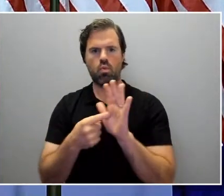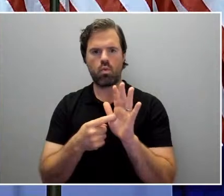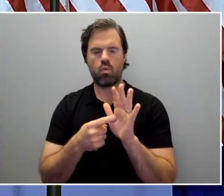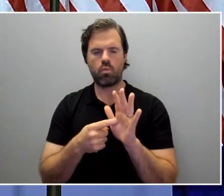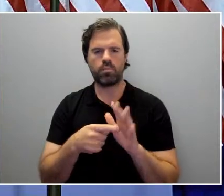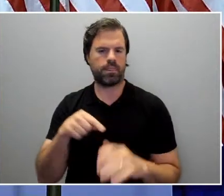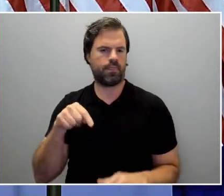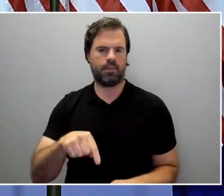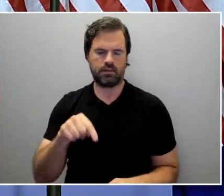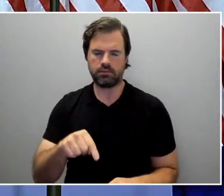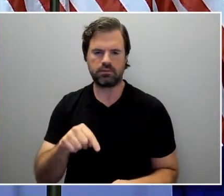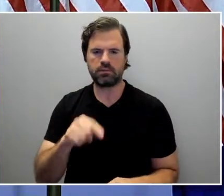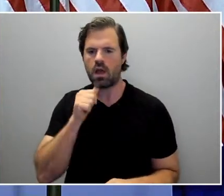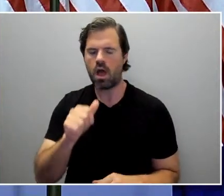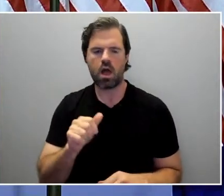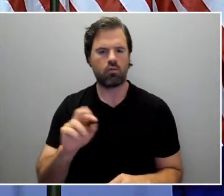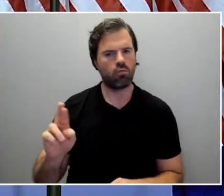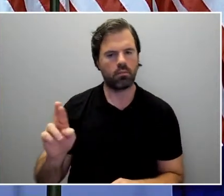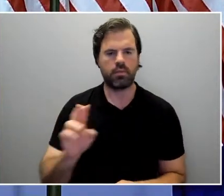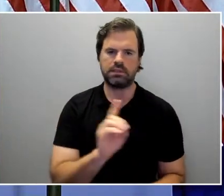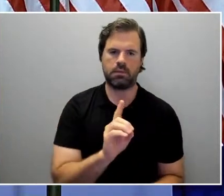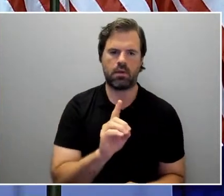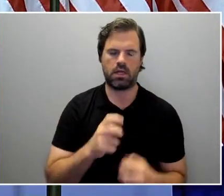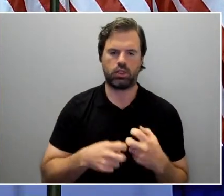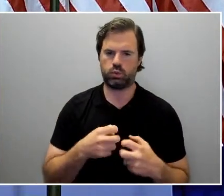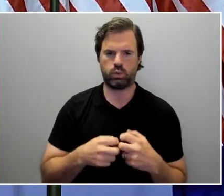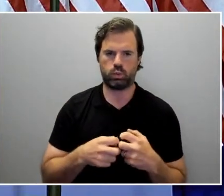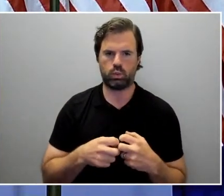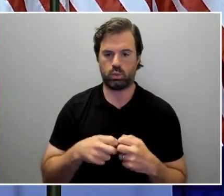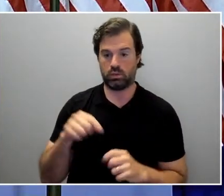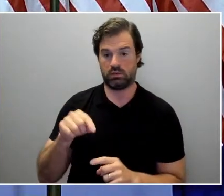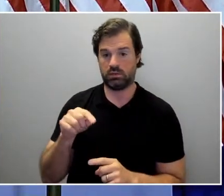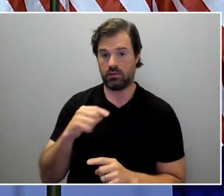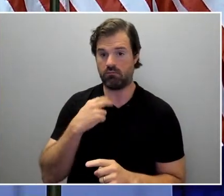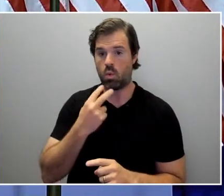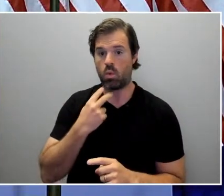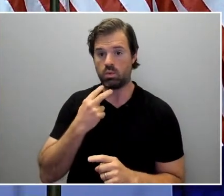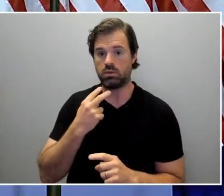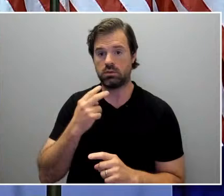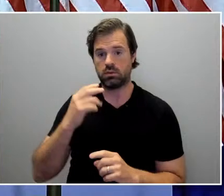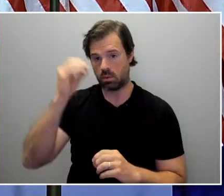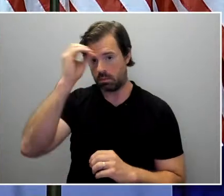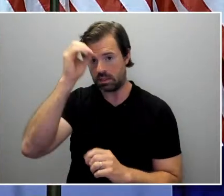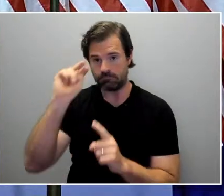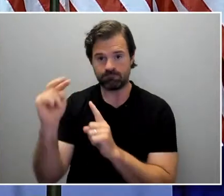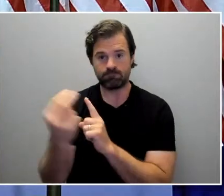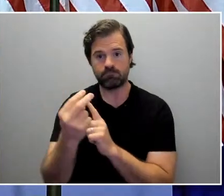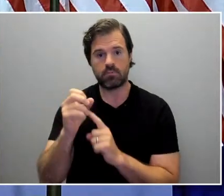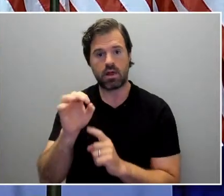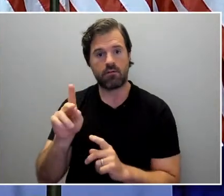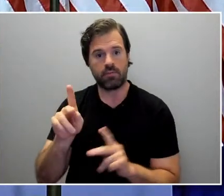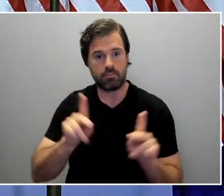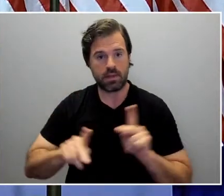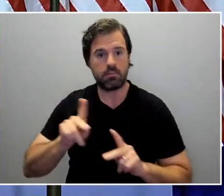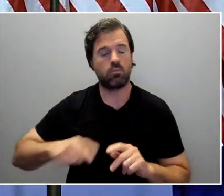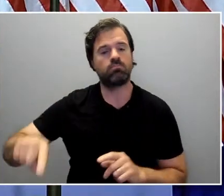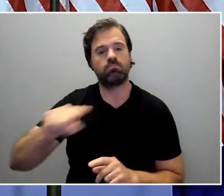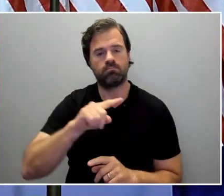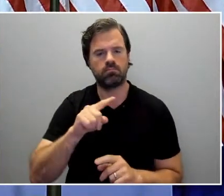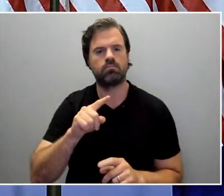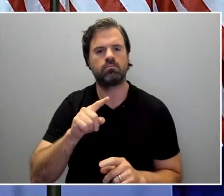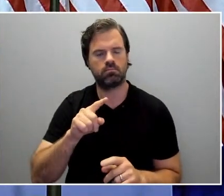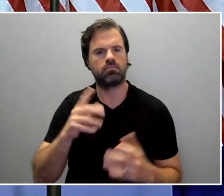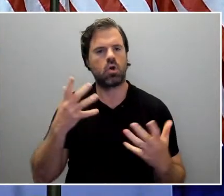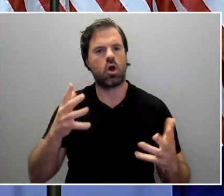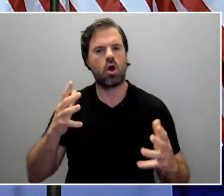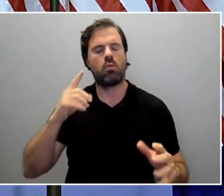issue, proving that the voice of the people has been heard and will be heard.